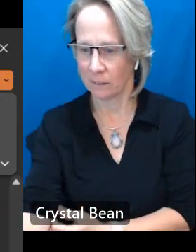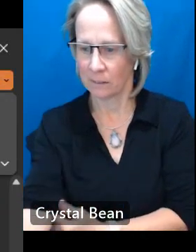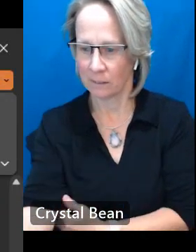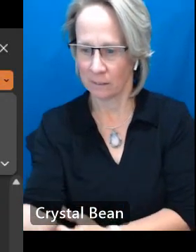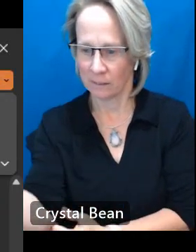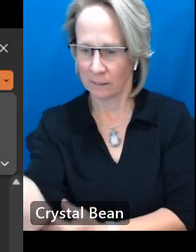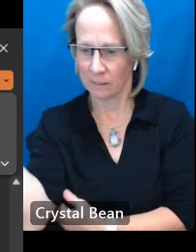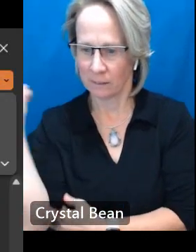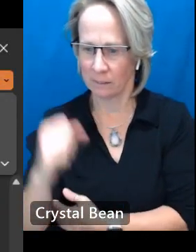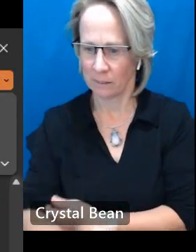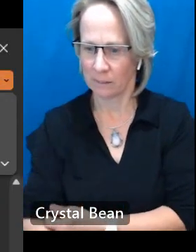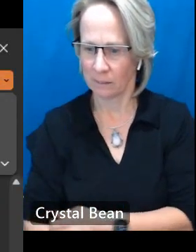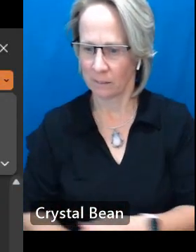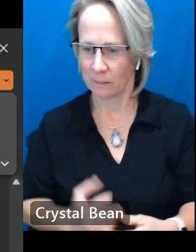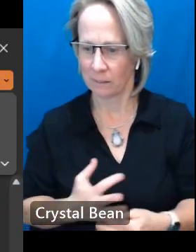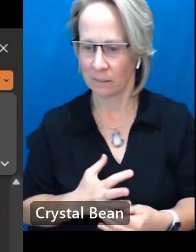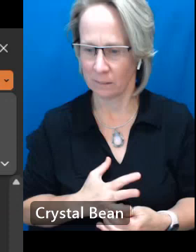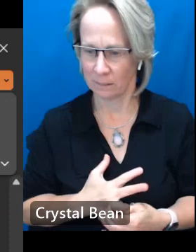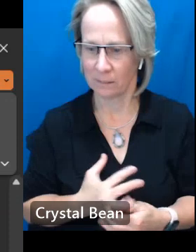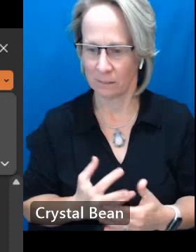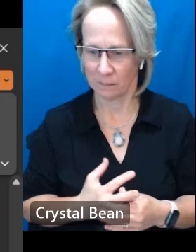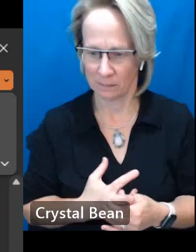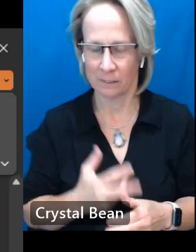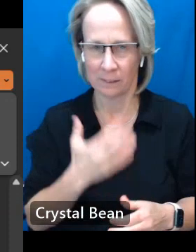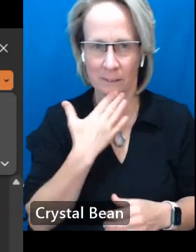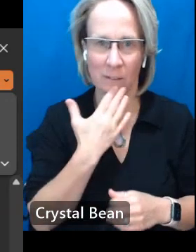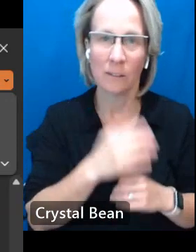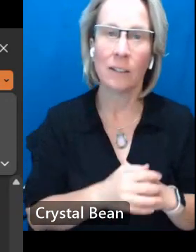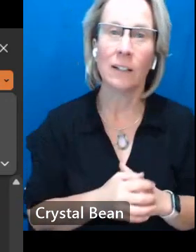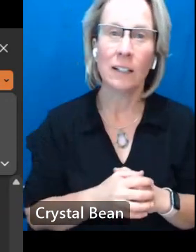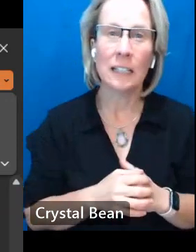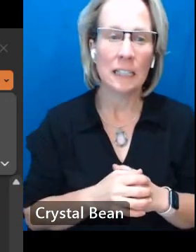Okay, hang on. Sorry, 1 second here. Admit the